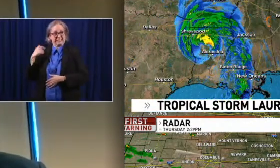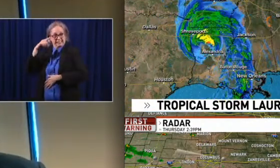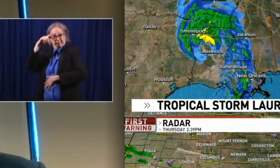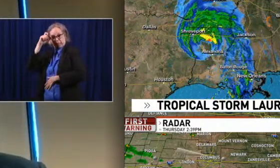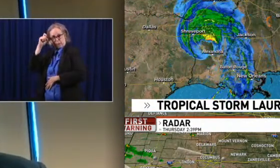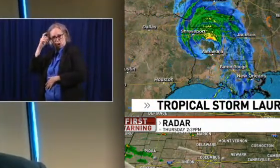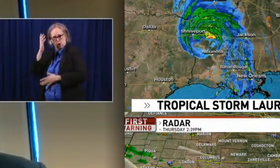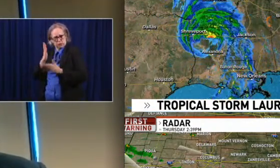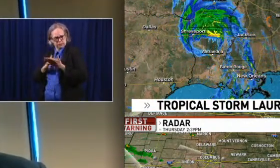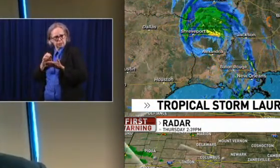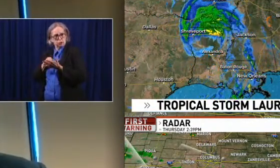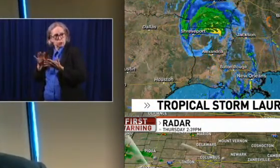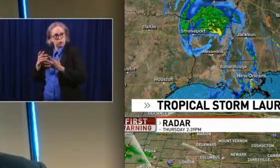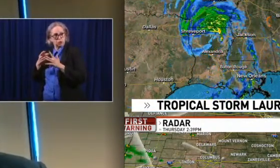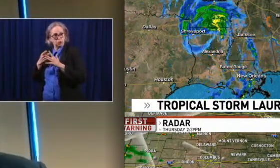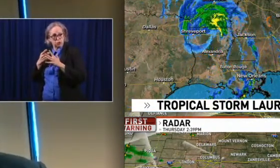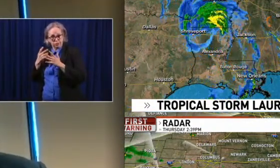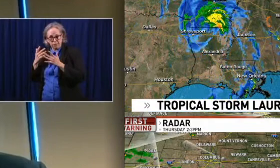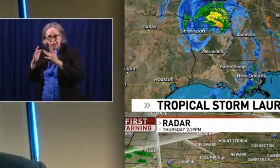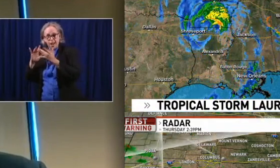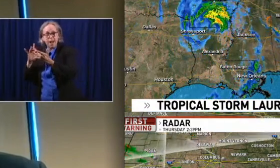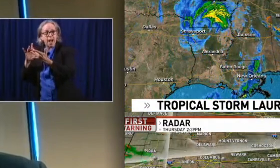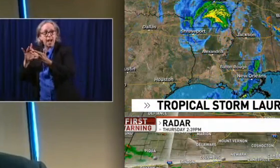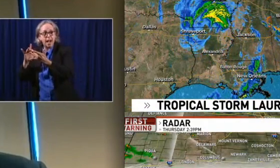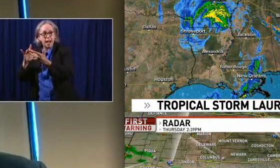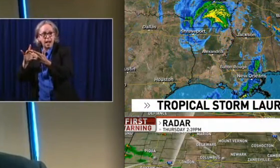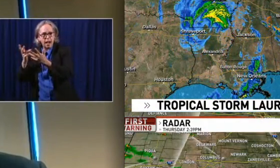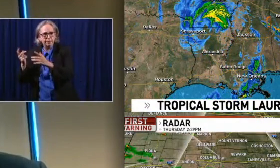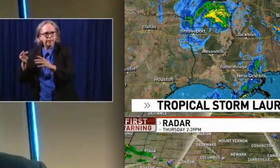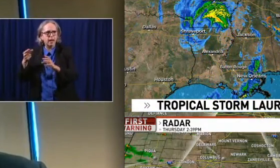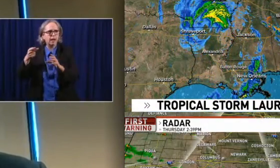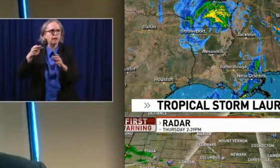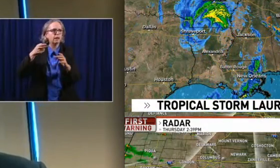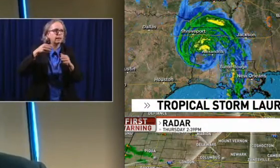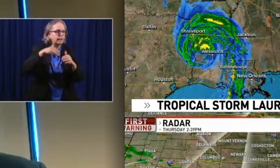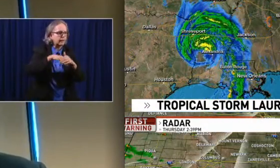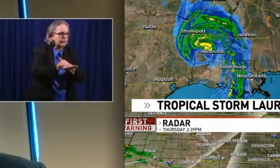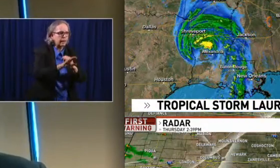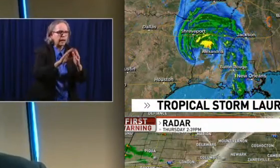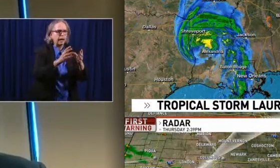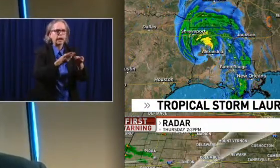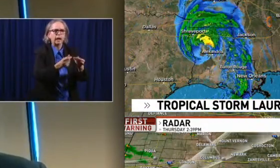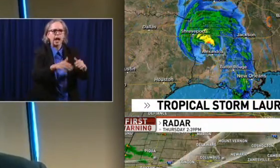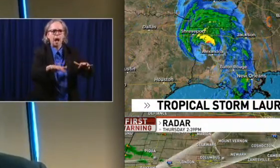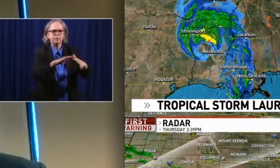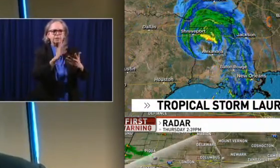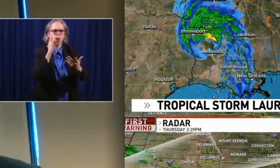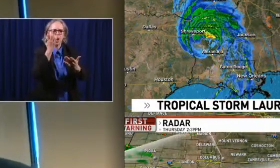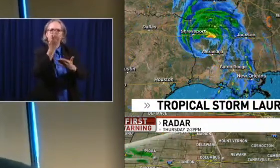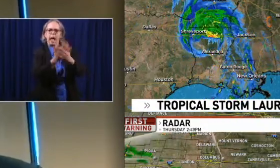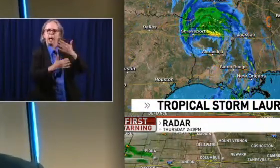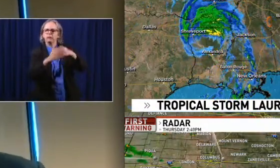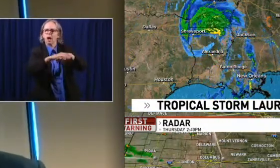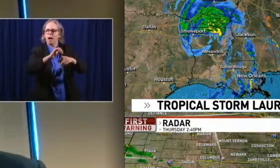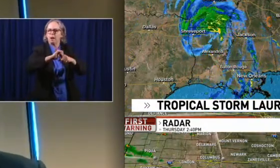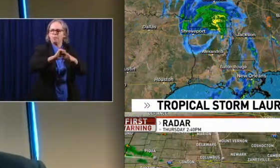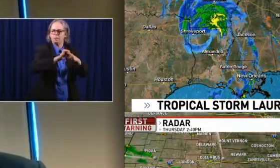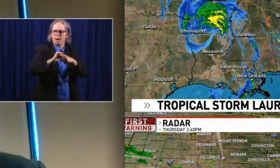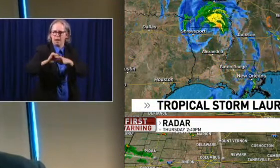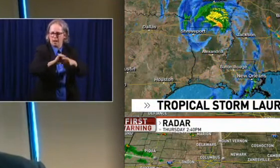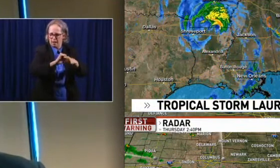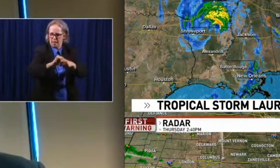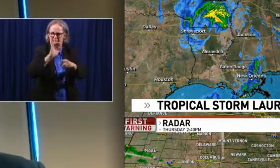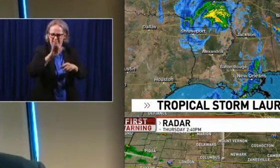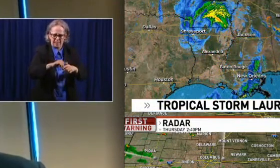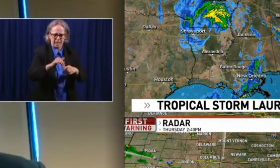campuses and complete their hands-on experiences. The first instance of that was with our